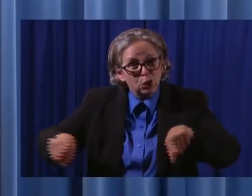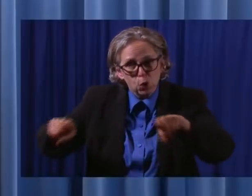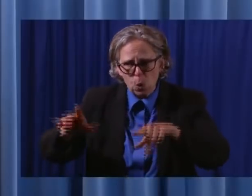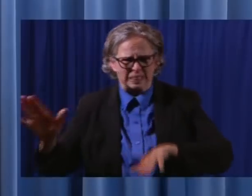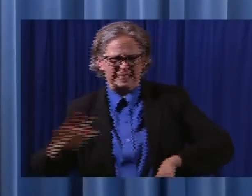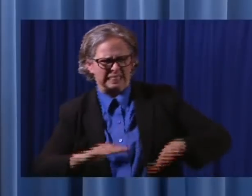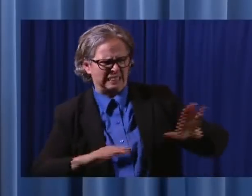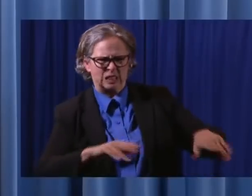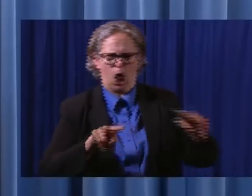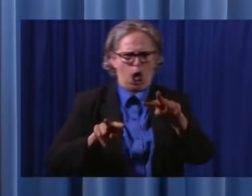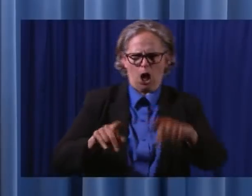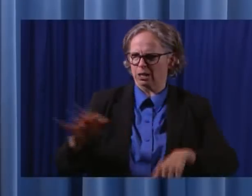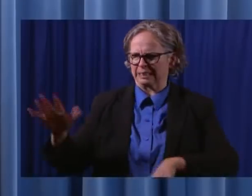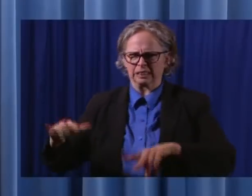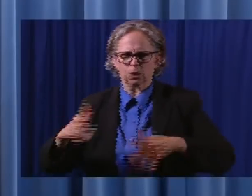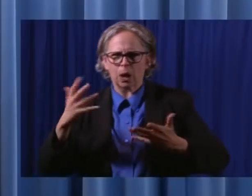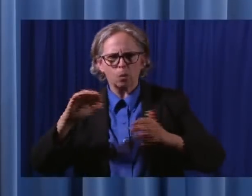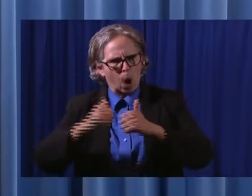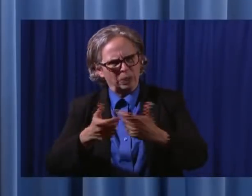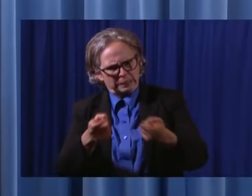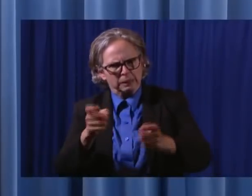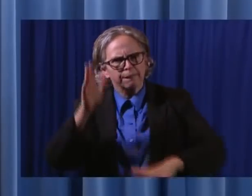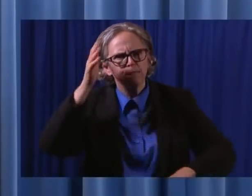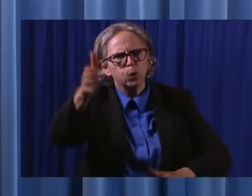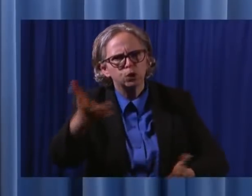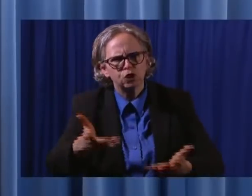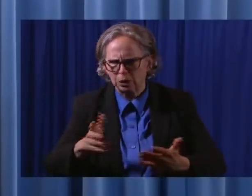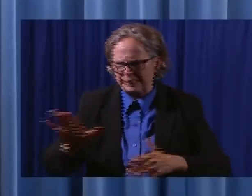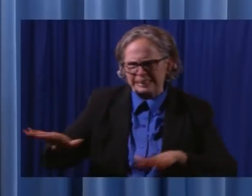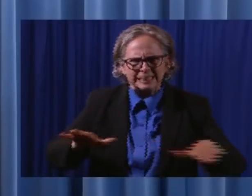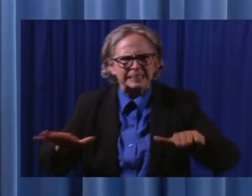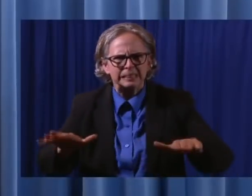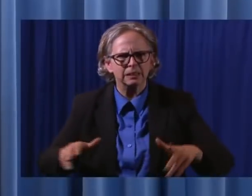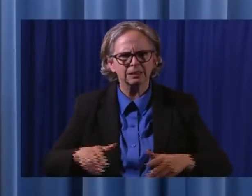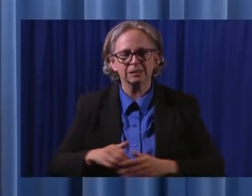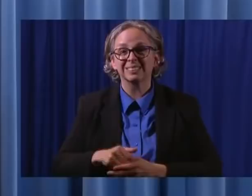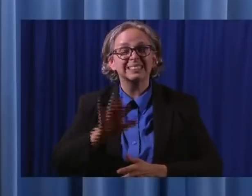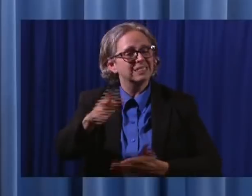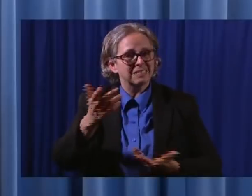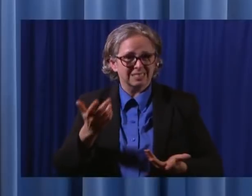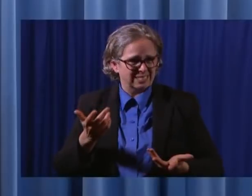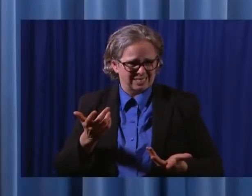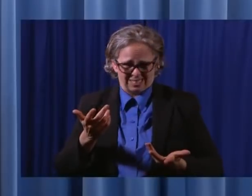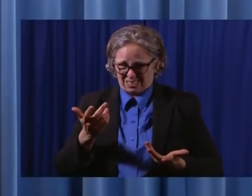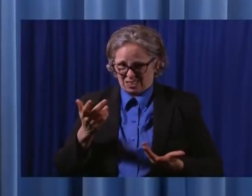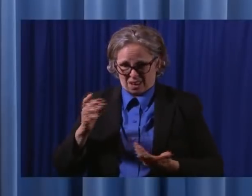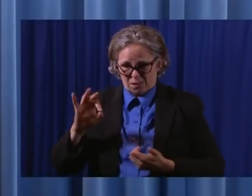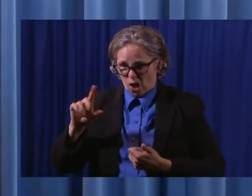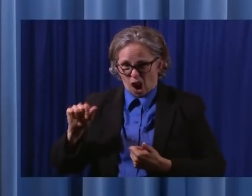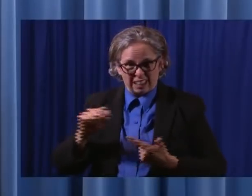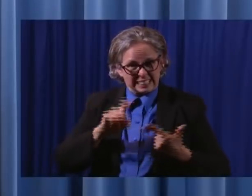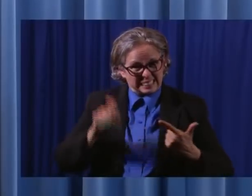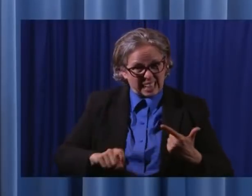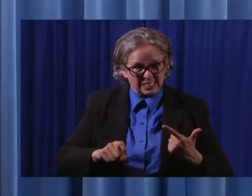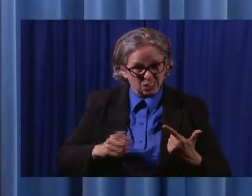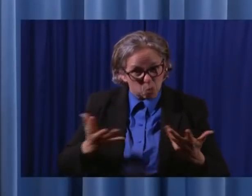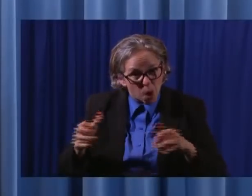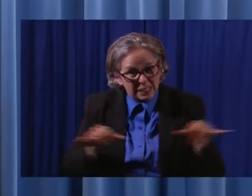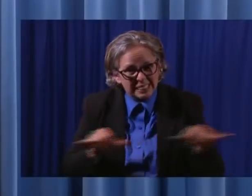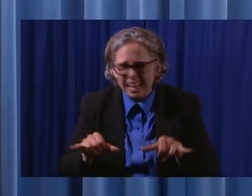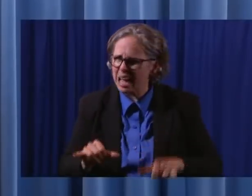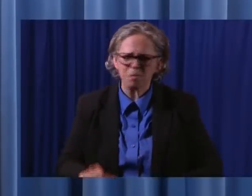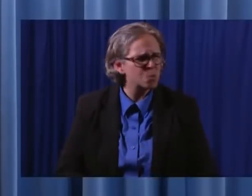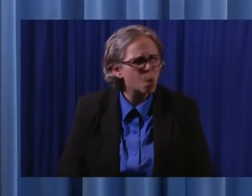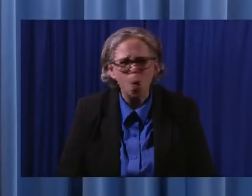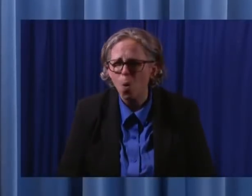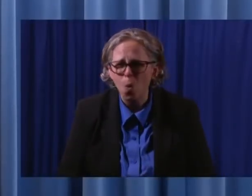want our future to be what we're seeing in Texas. We do not want our future to be what we're seeing in Florida. We can control it. We determine what this thing is